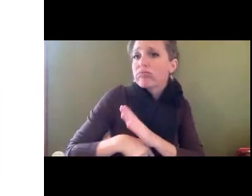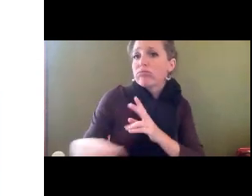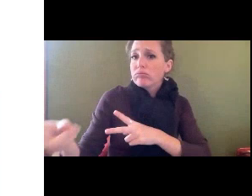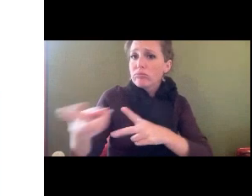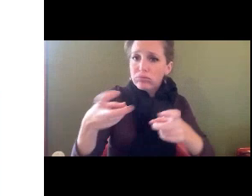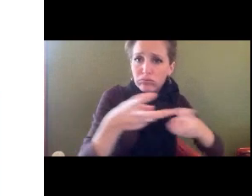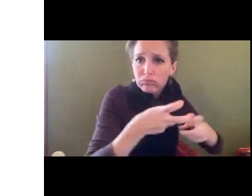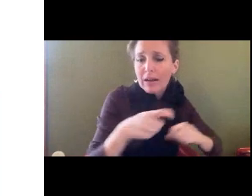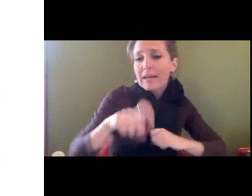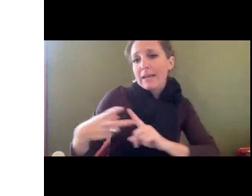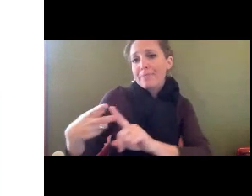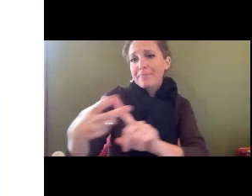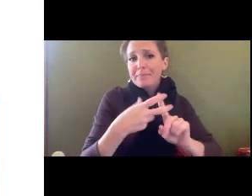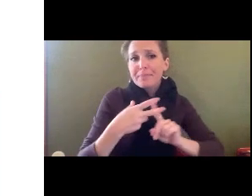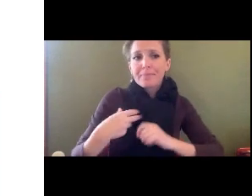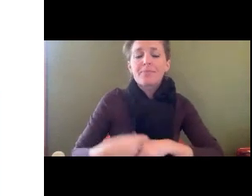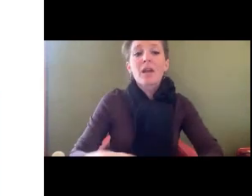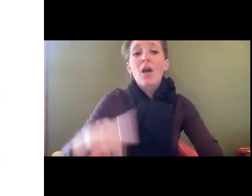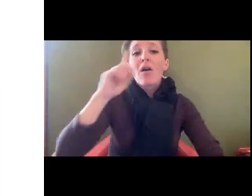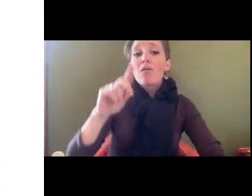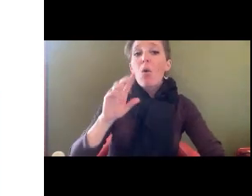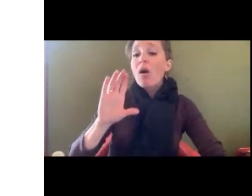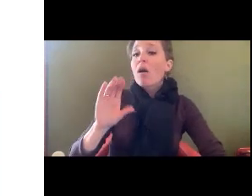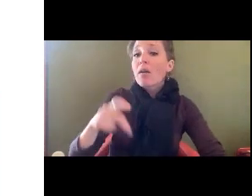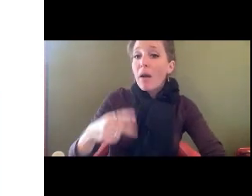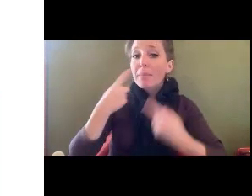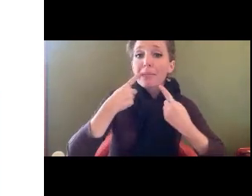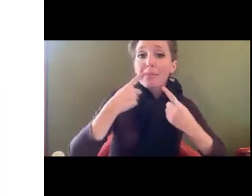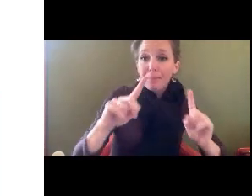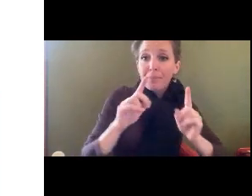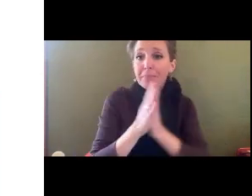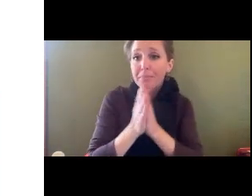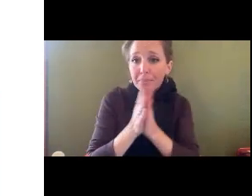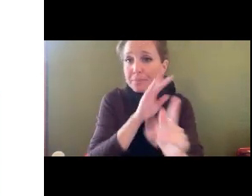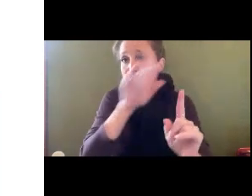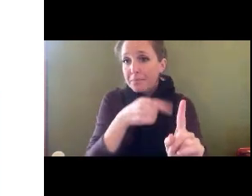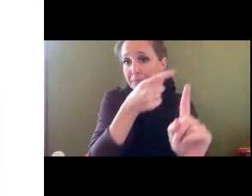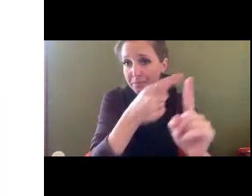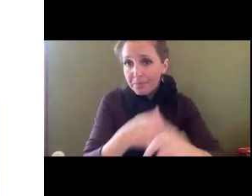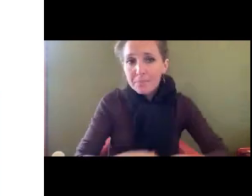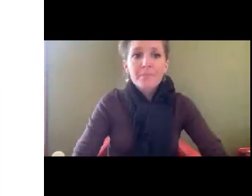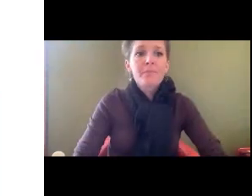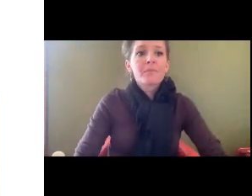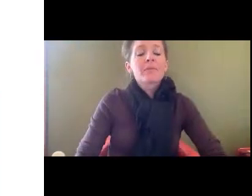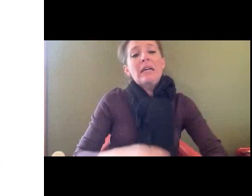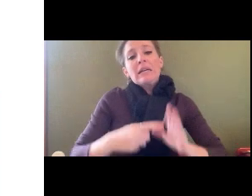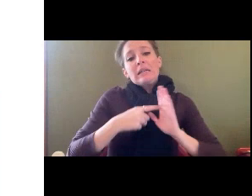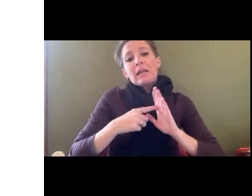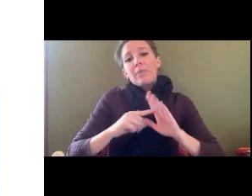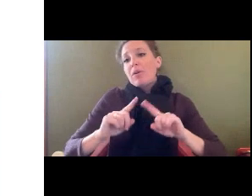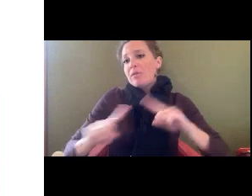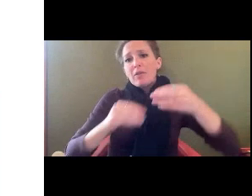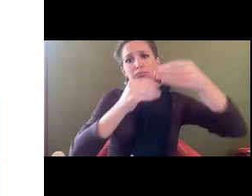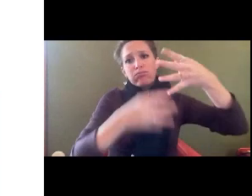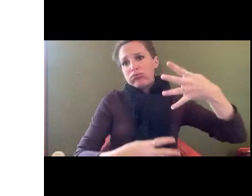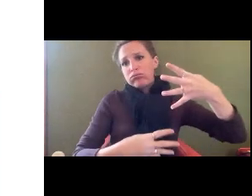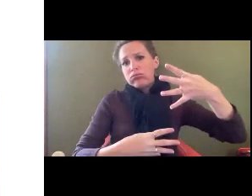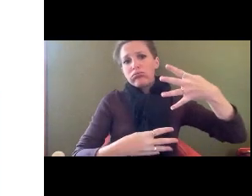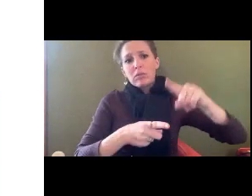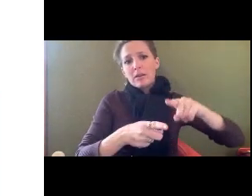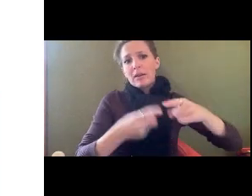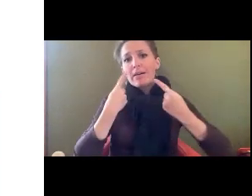And so as far as COP announcements and initiatives, this is an example of different announcements and initiatives that were